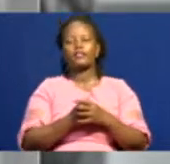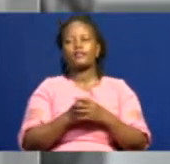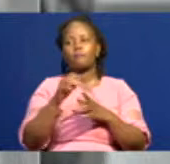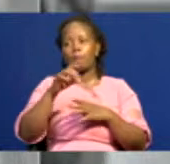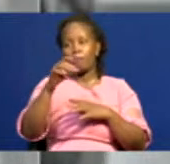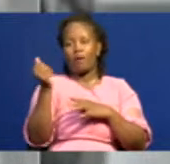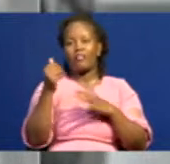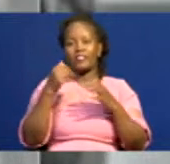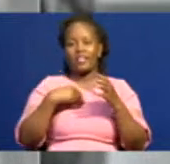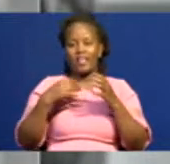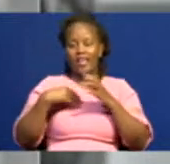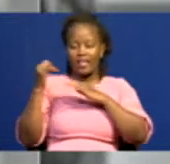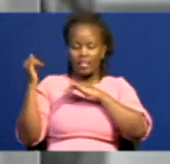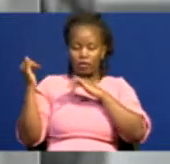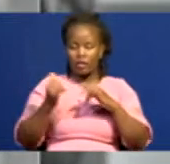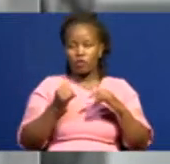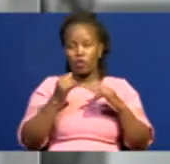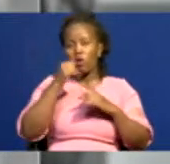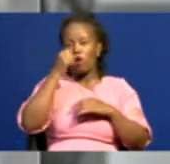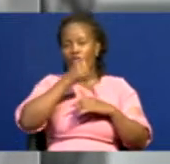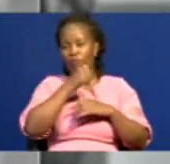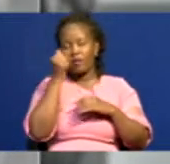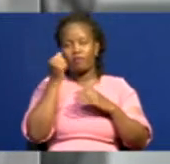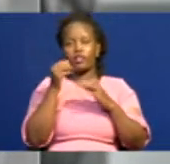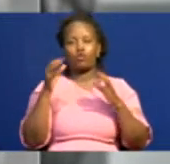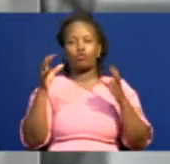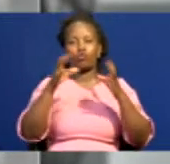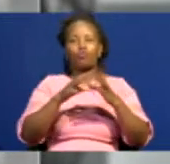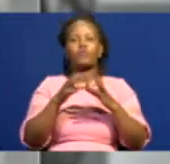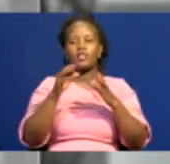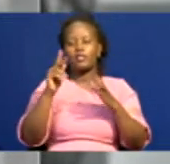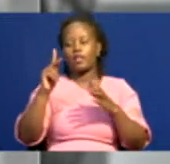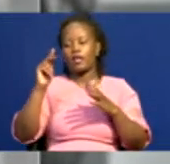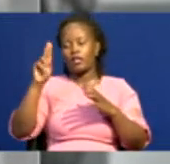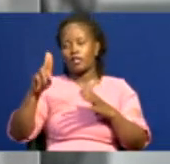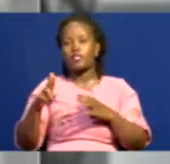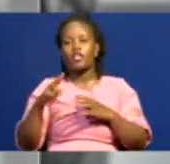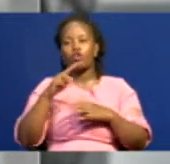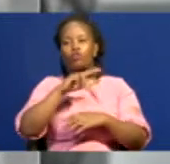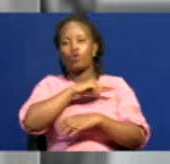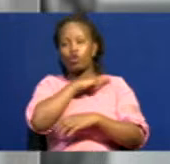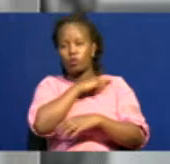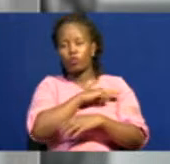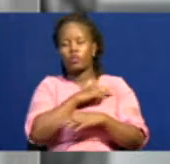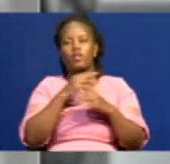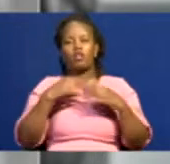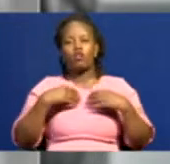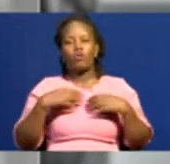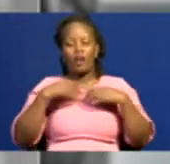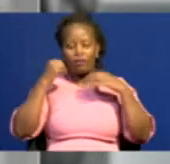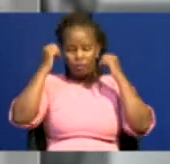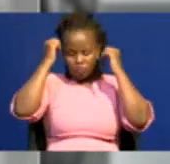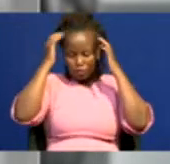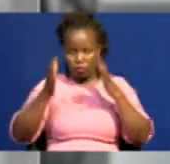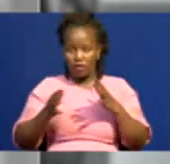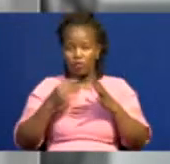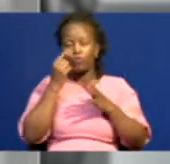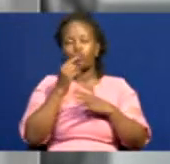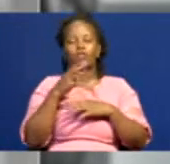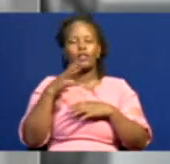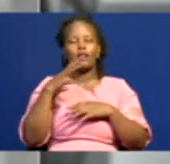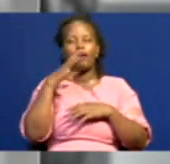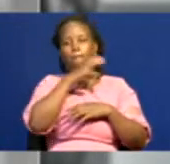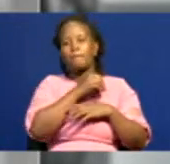the introduction of a private wing at Kenyatta National Hospital to cater for patients who could afford to pay extra for specialized